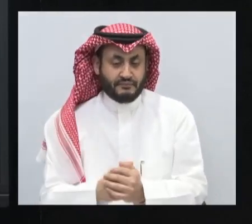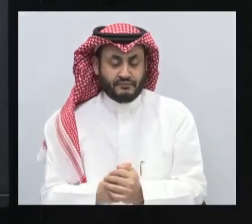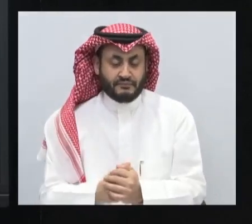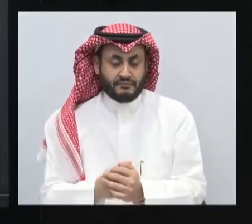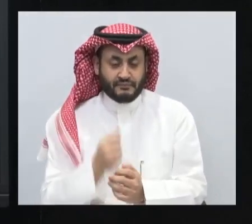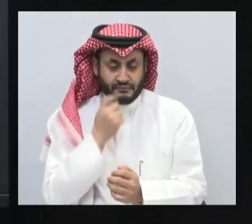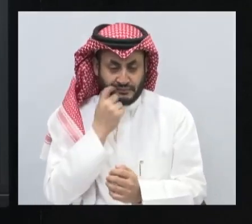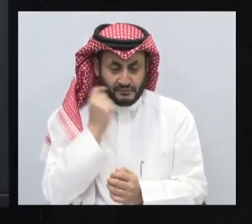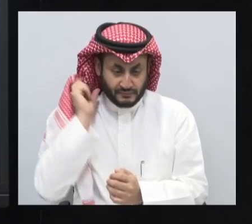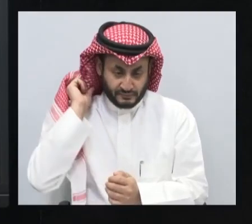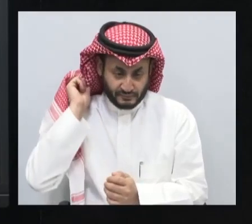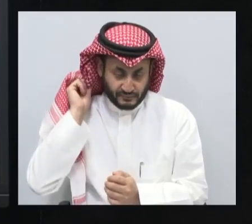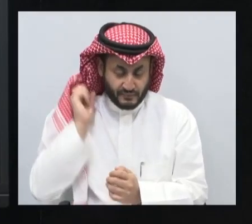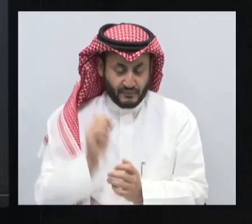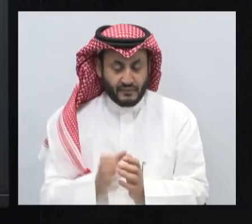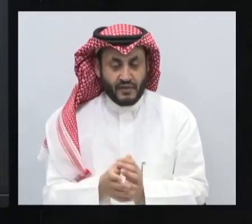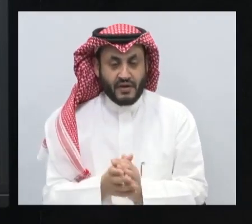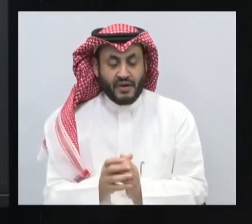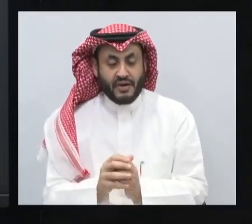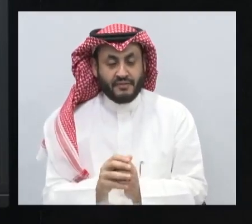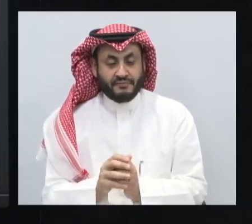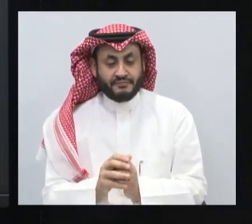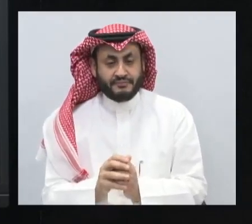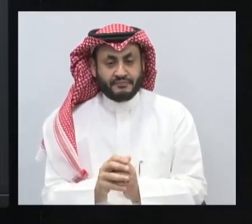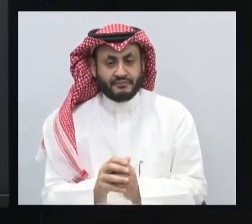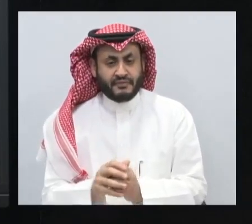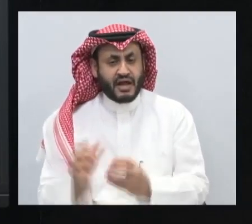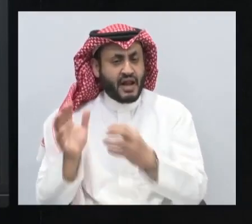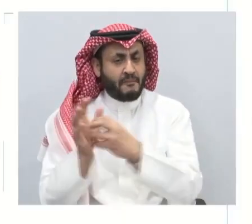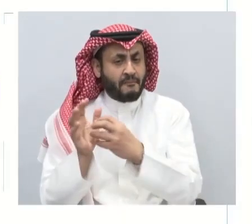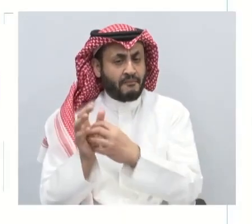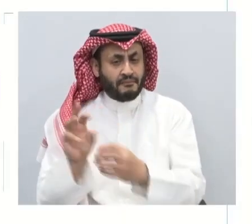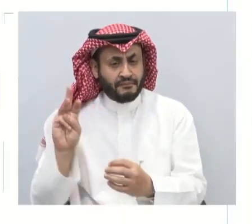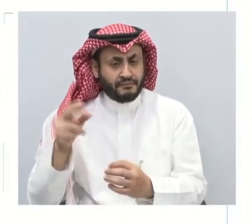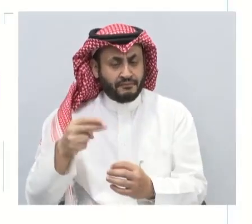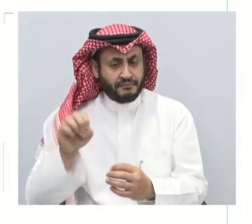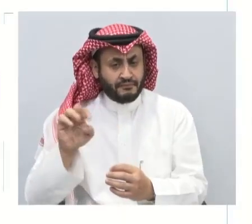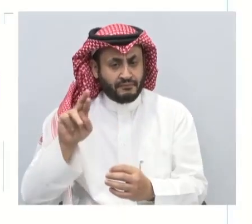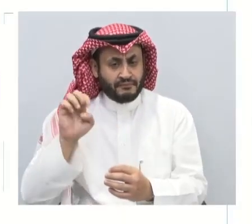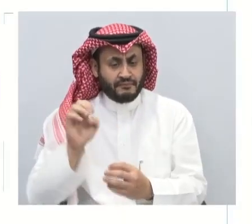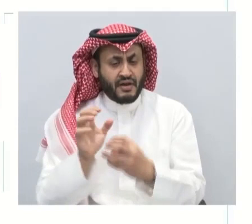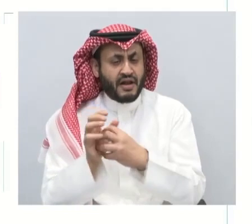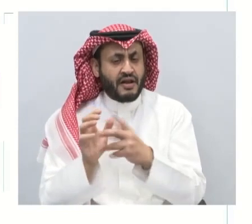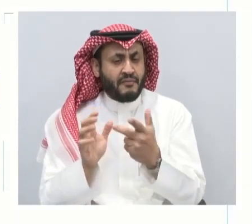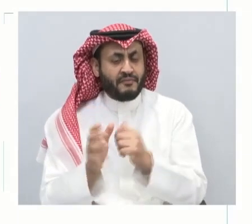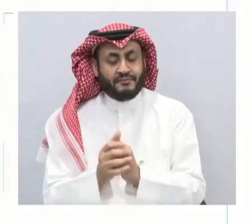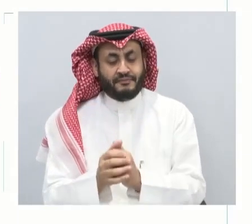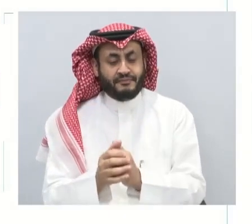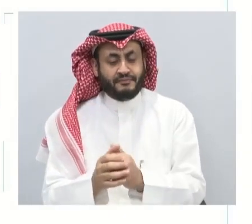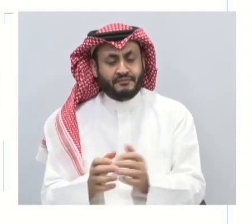question or the WH question, where, which means asking about a place. Where will you travel next summer? Also, you can